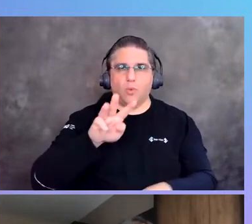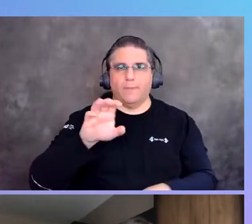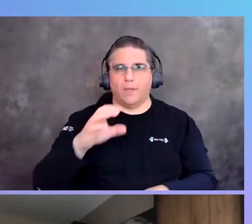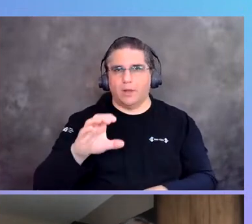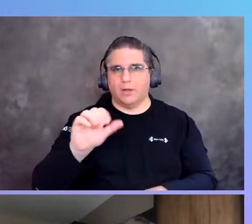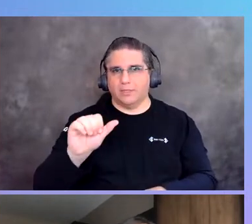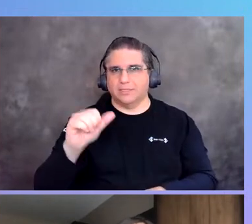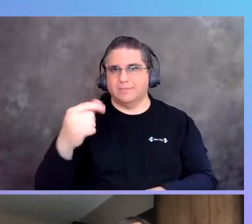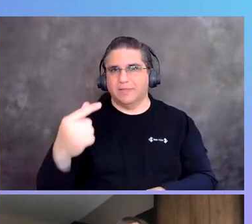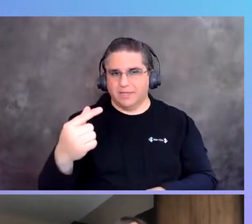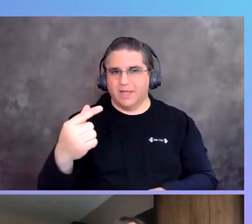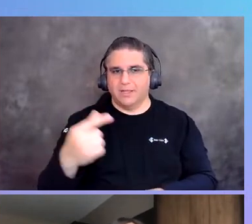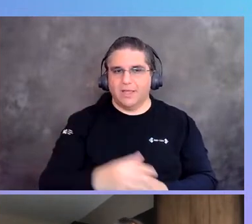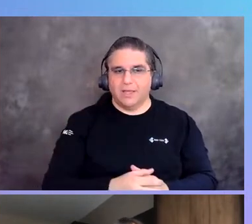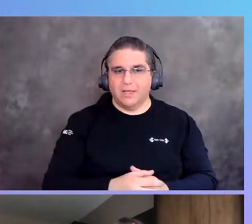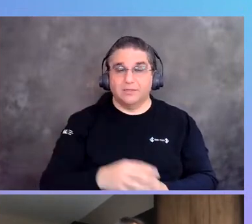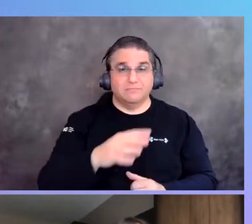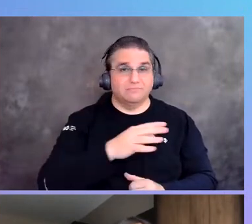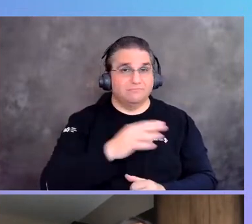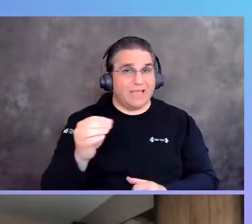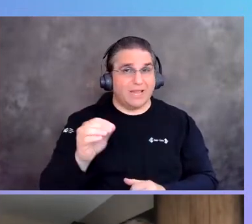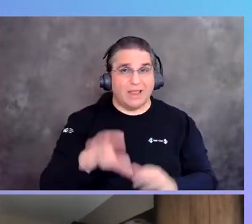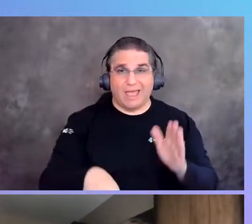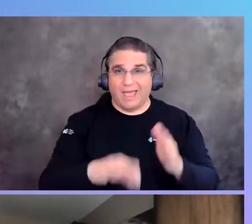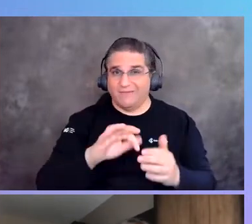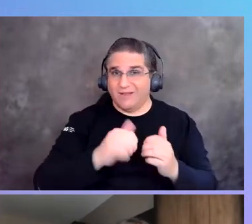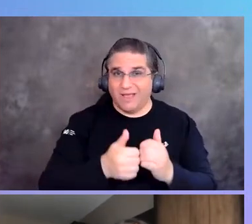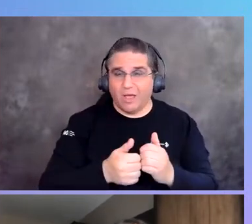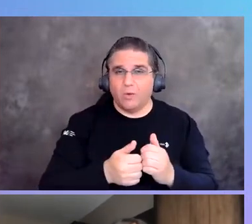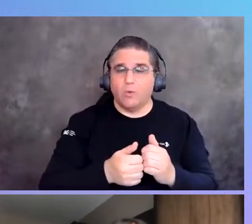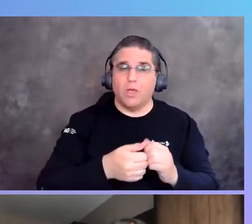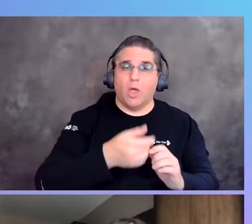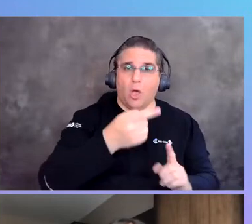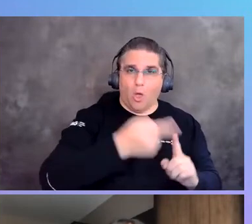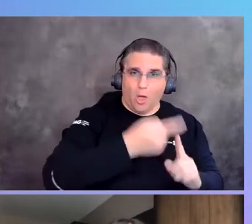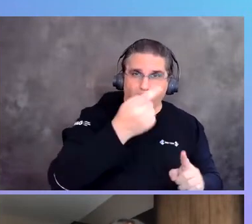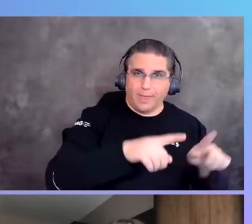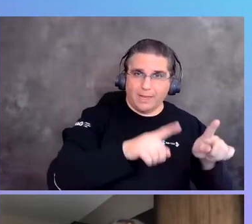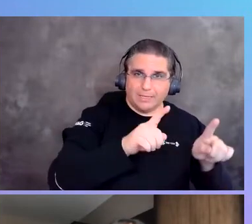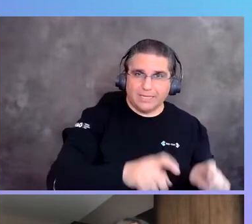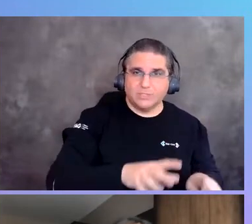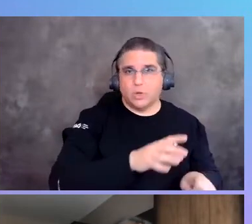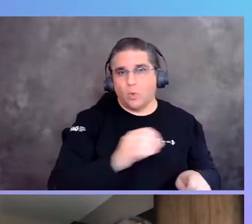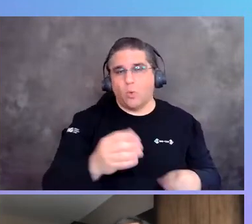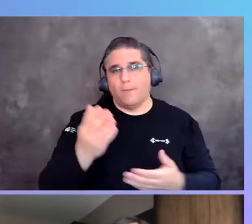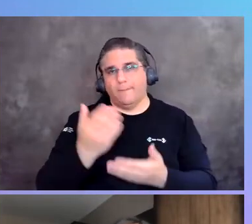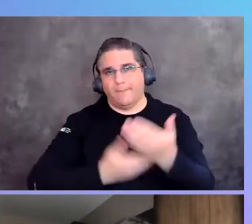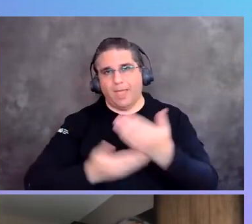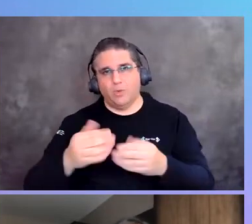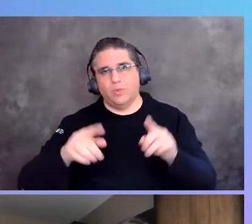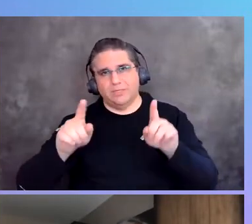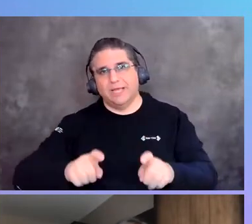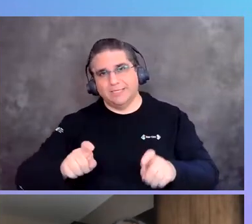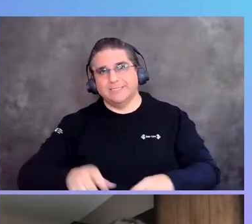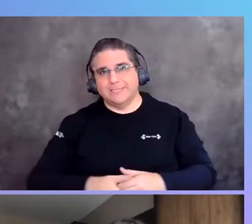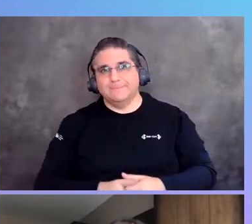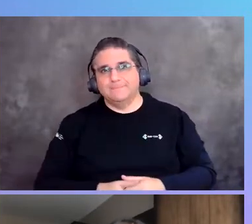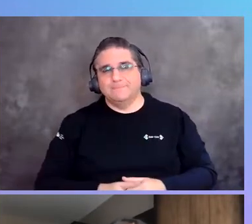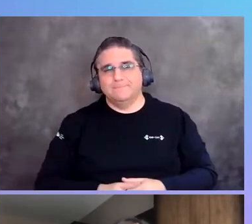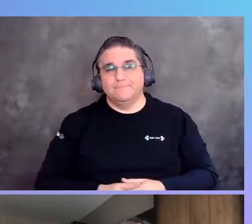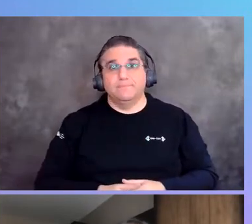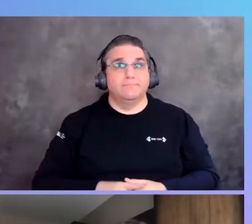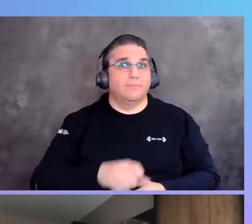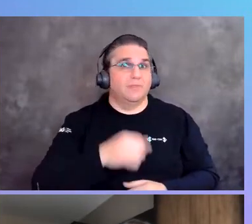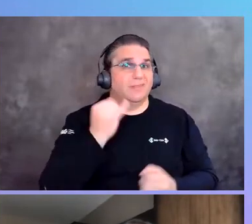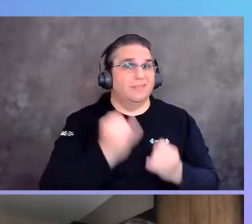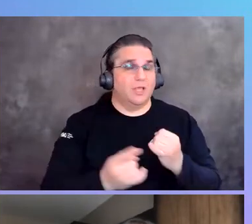can be determined through automated testing or manual testing. And lastly, and very interestingly, and this is